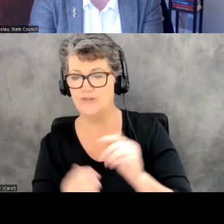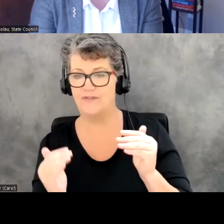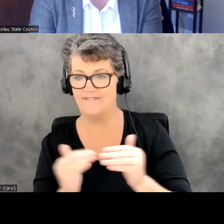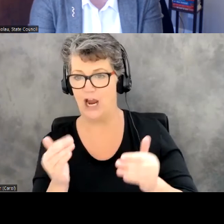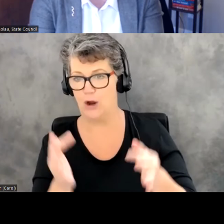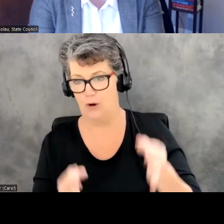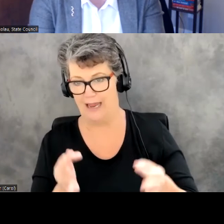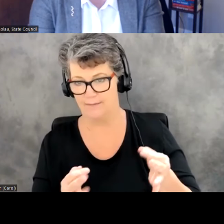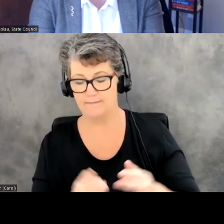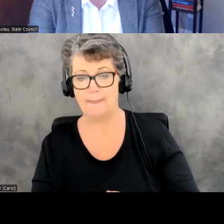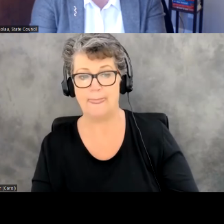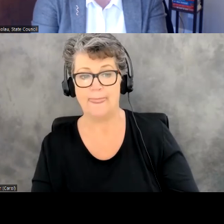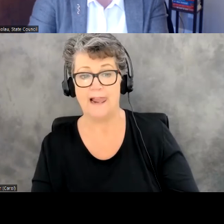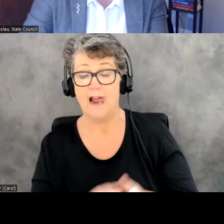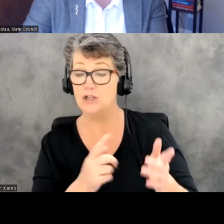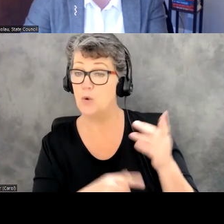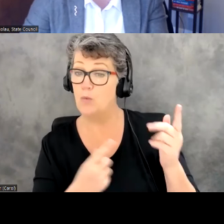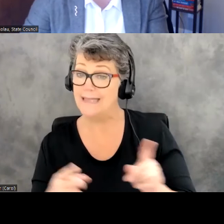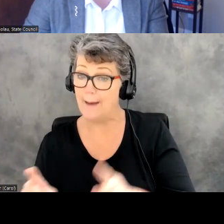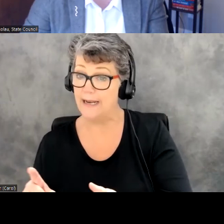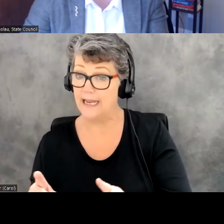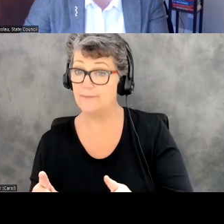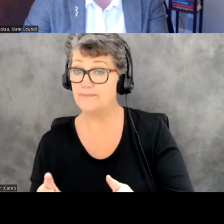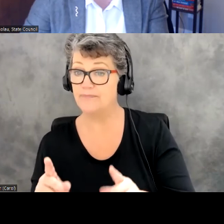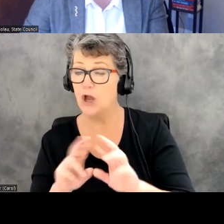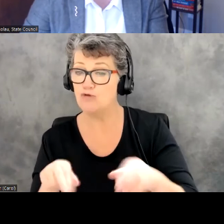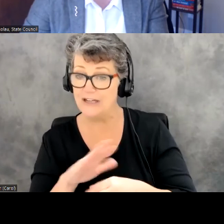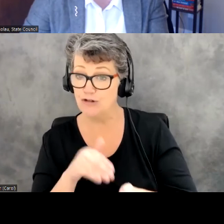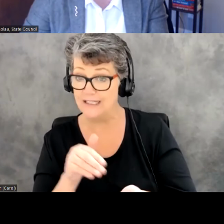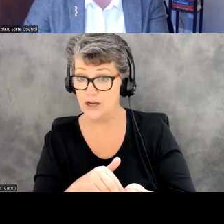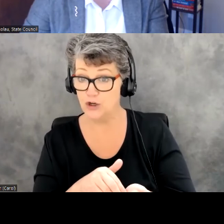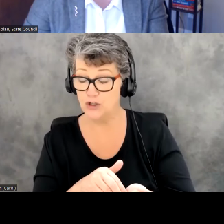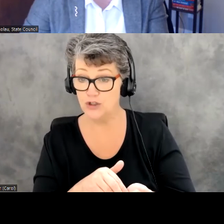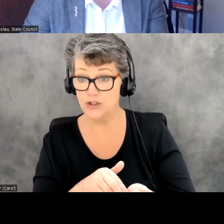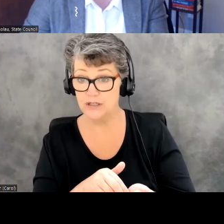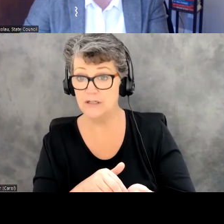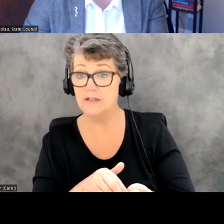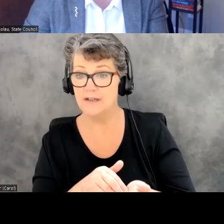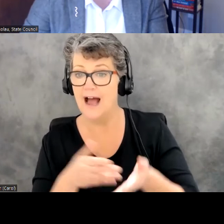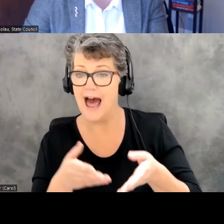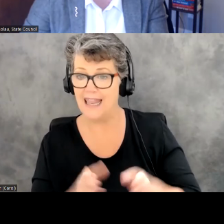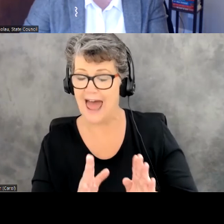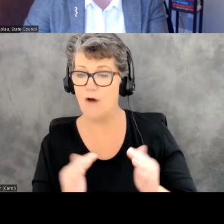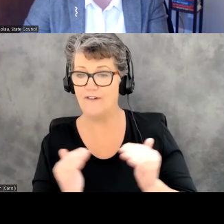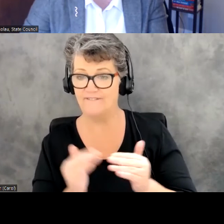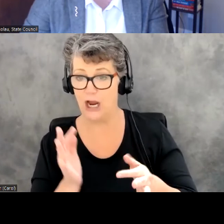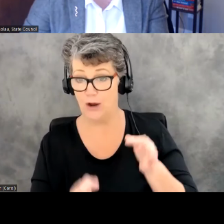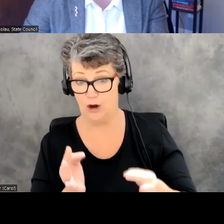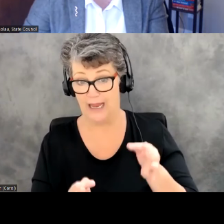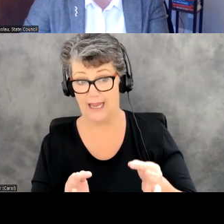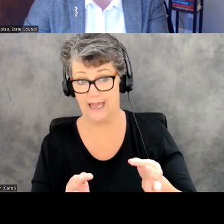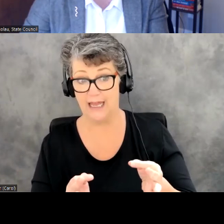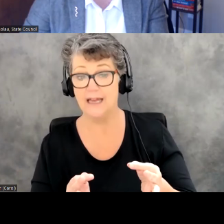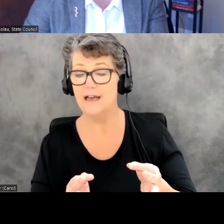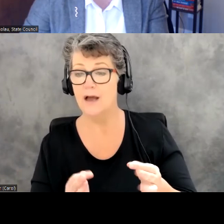hearings. What is happening is regional centers allow for fair hearing when there is